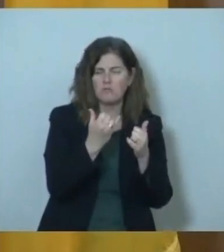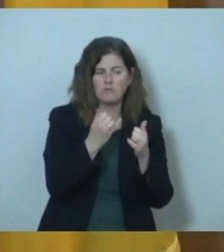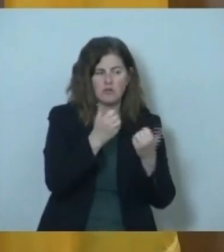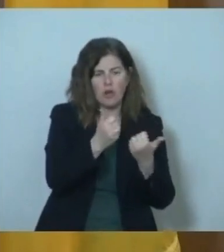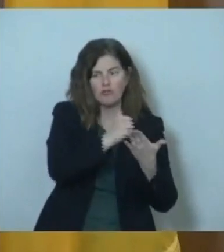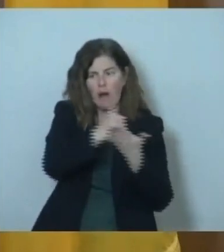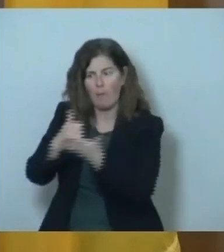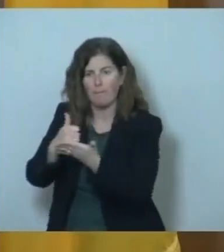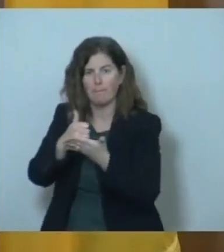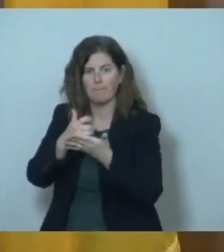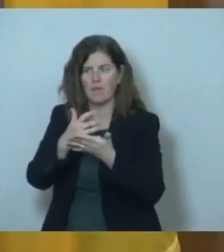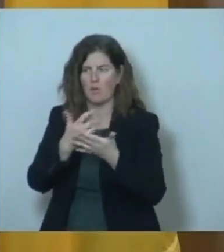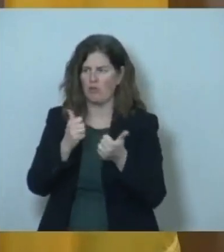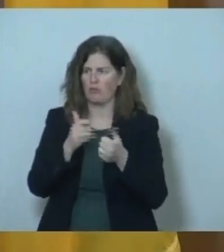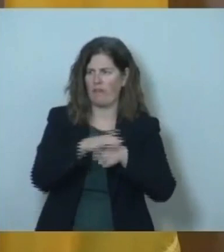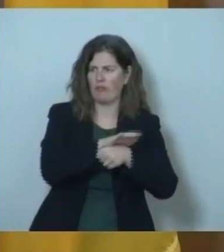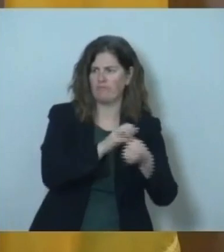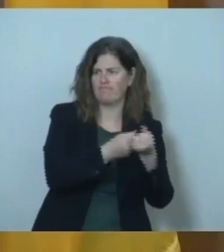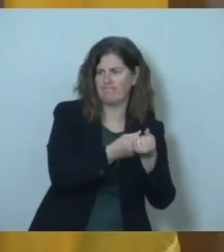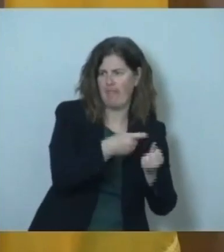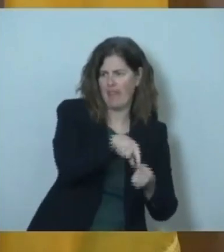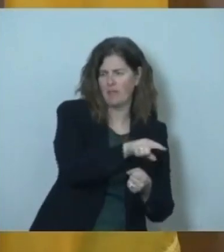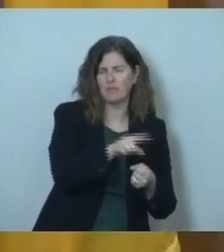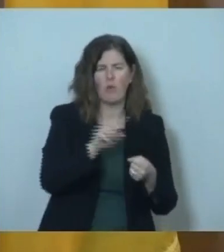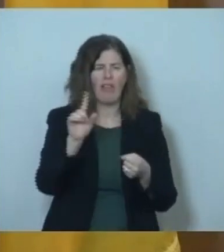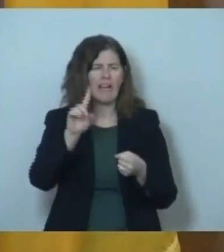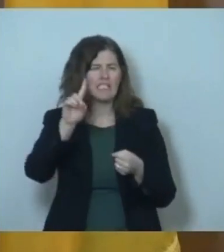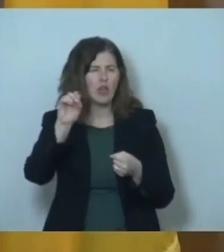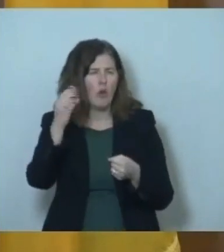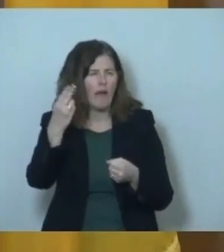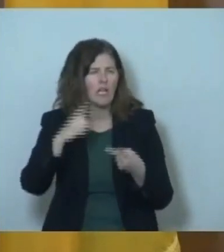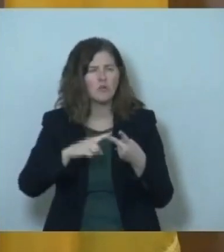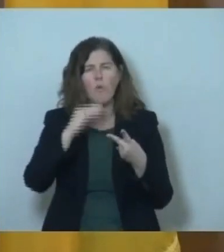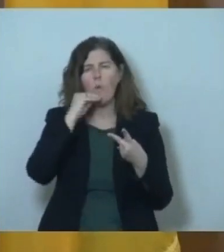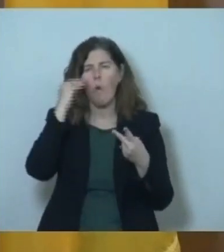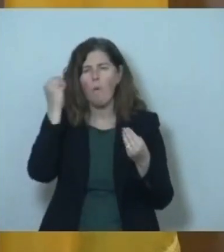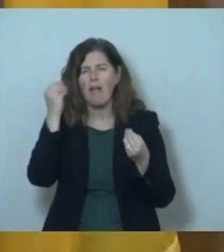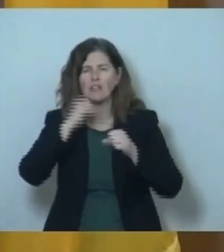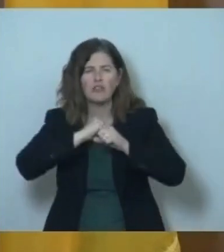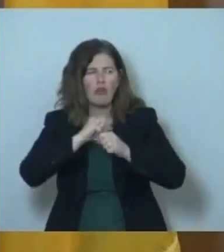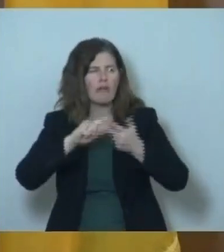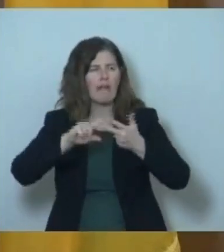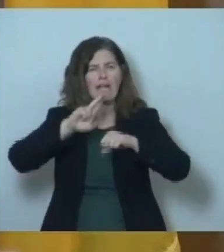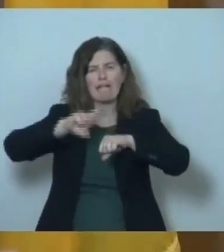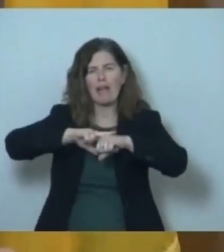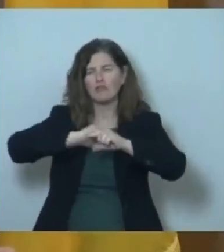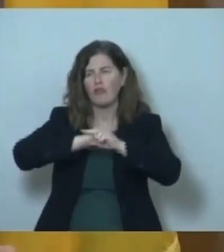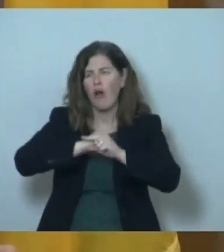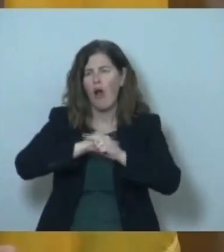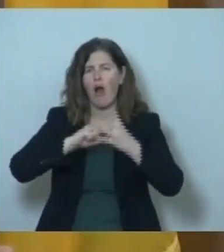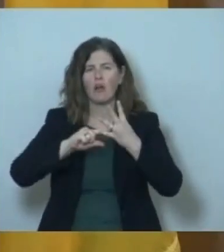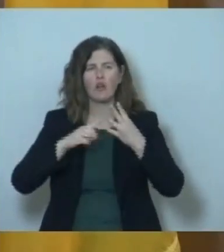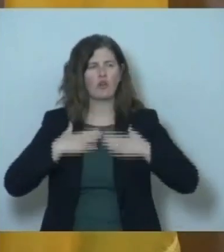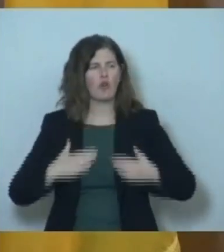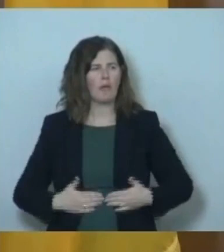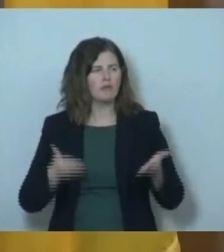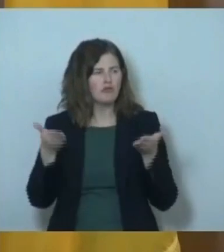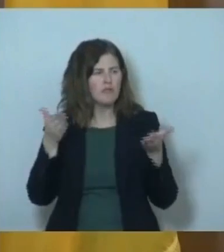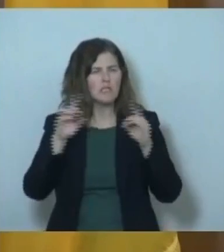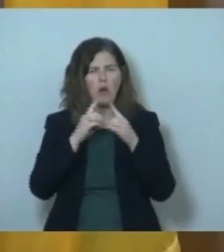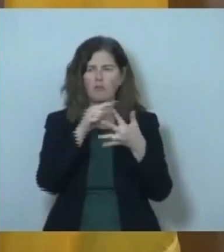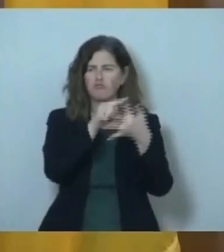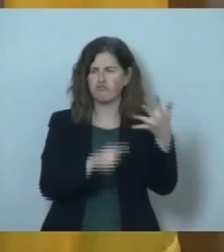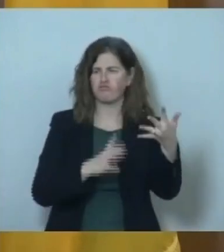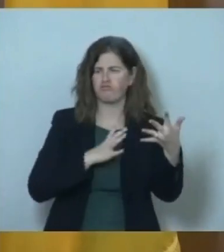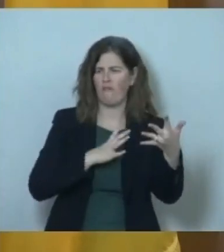to the pandemic, right? So the Department of Health, Homeland Security, National Guard, Human Services Department. Then